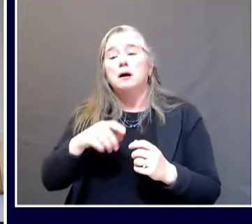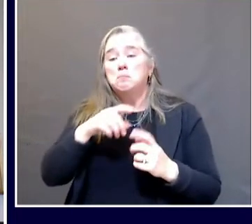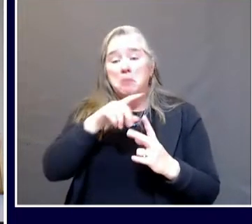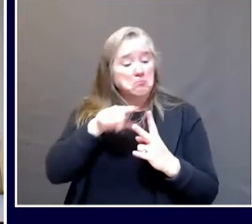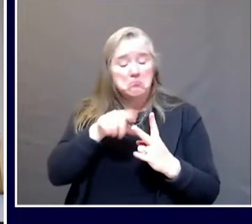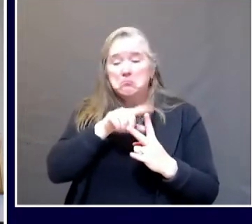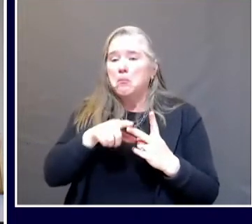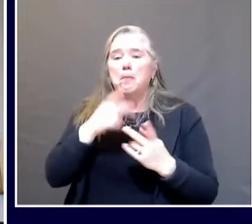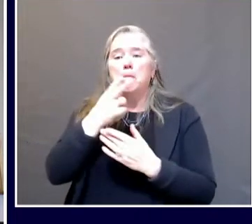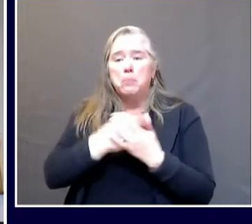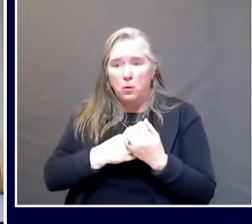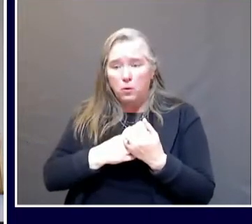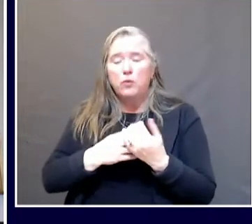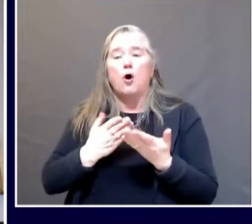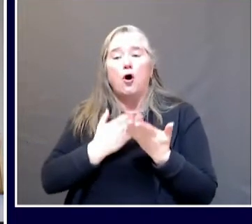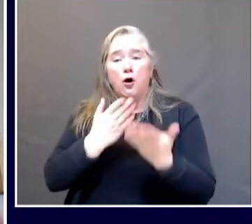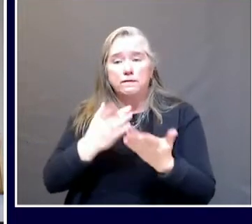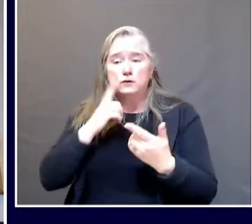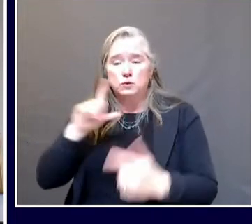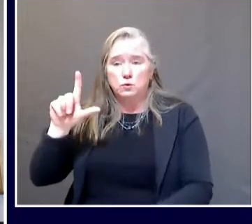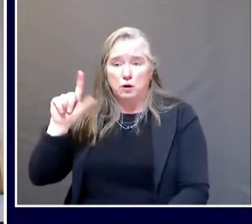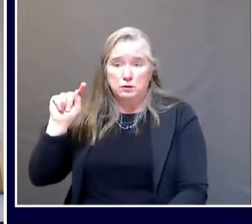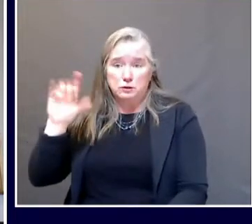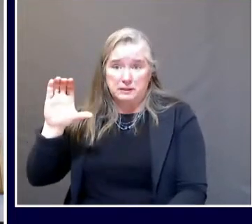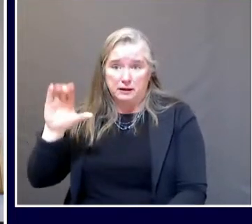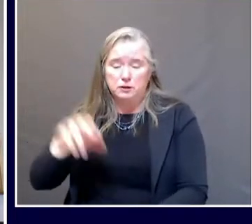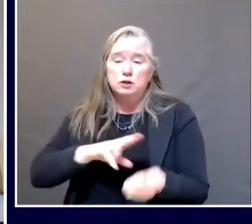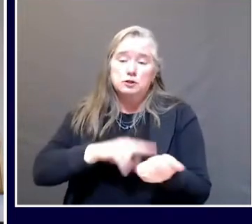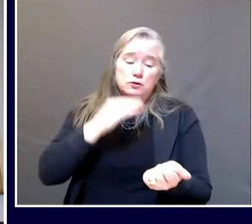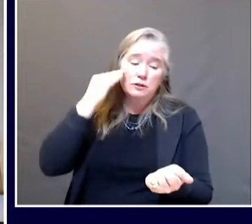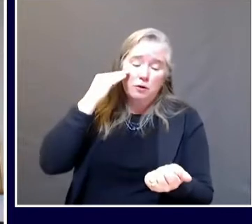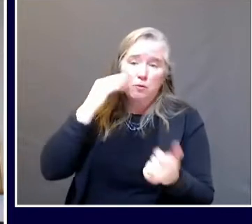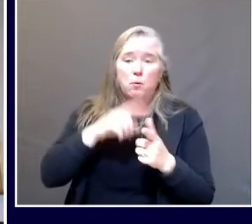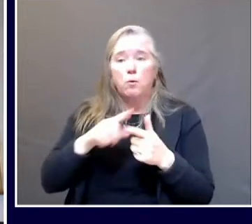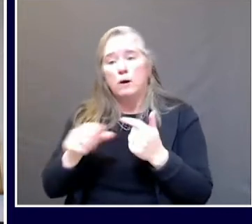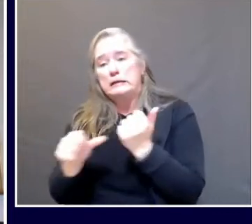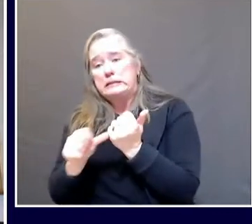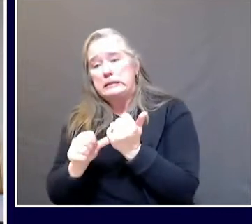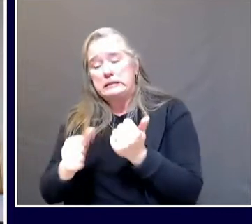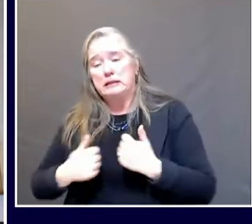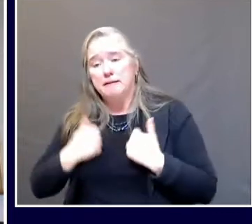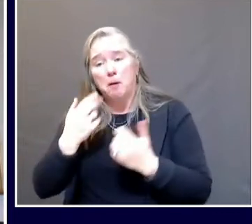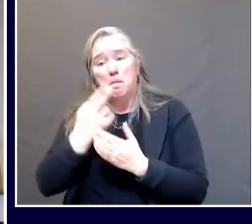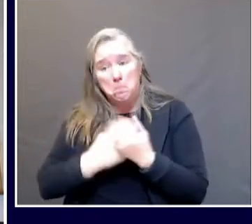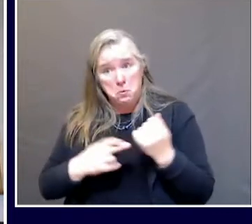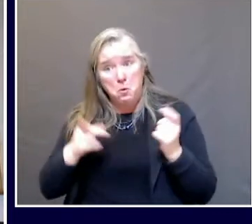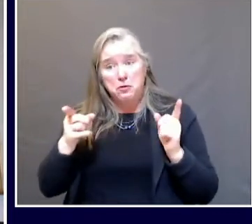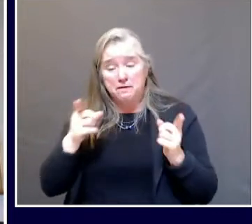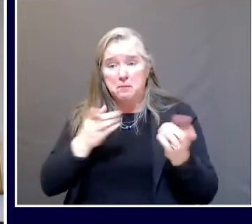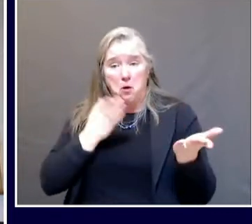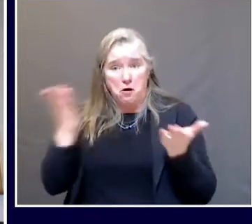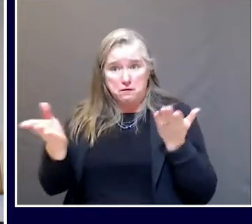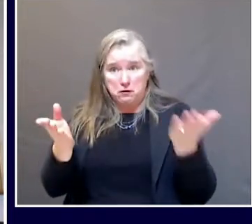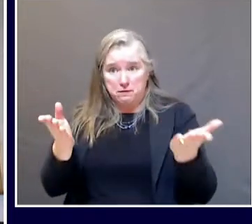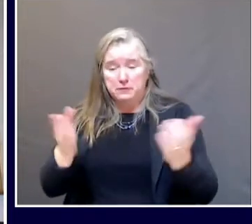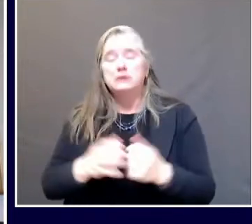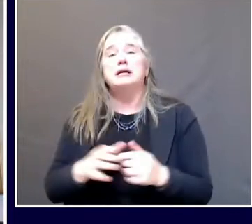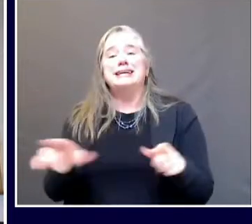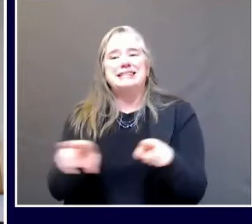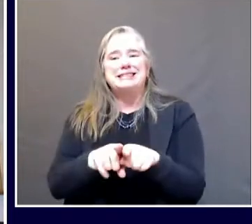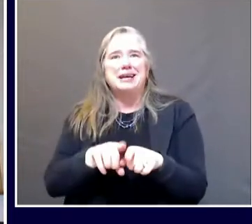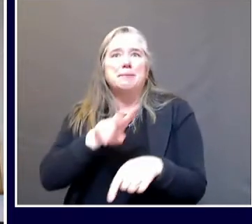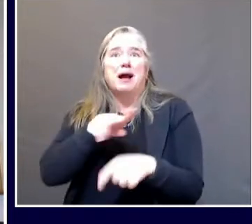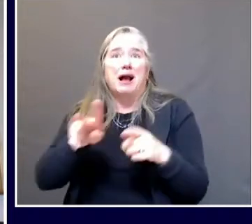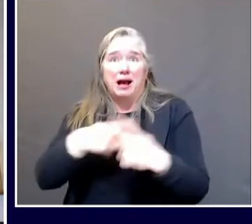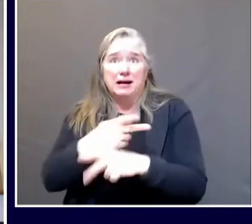of long-term care facilities, nursing homes, assisted living facilities. So they're both vaccinating the same core group of folks, but vaccine gets